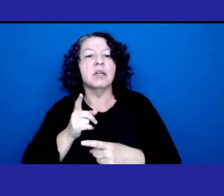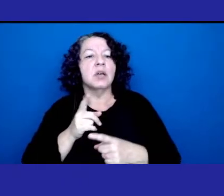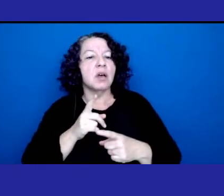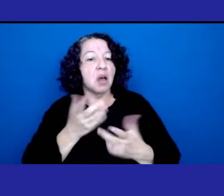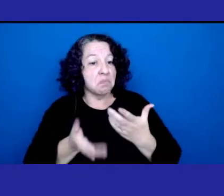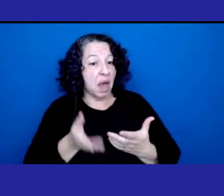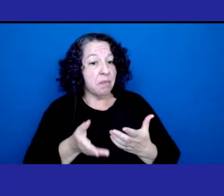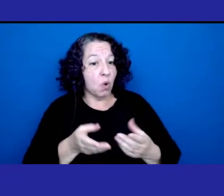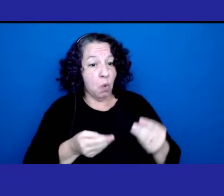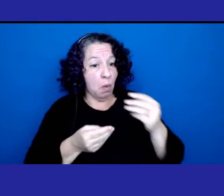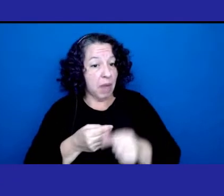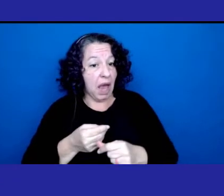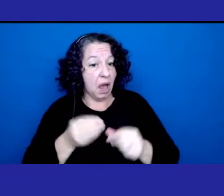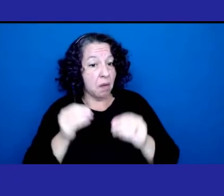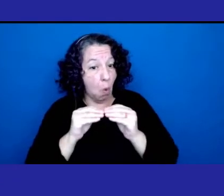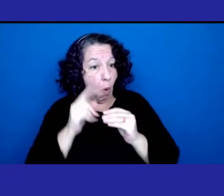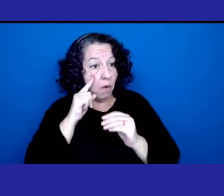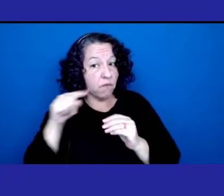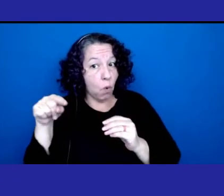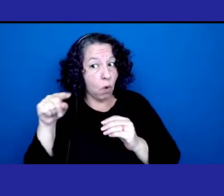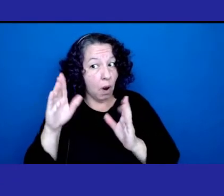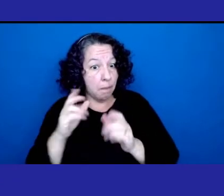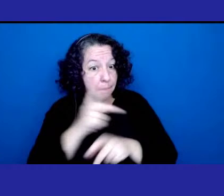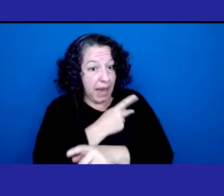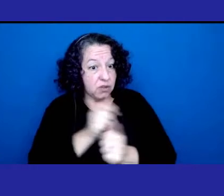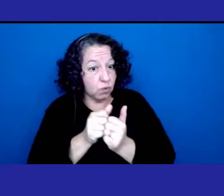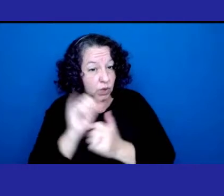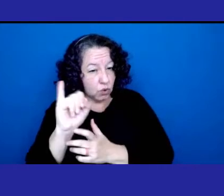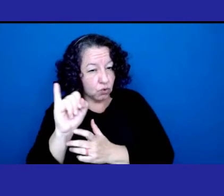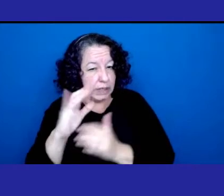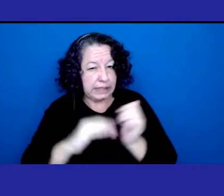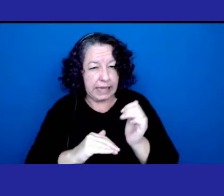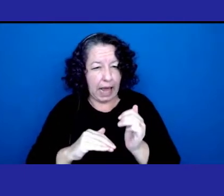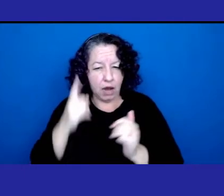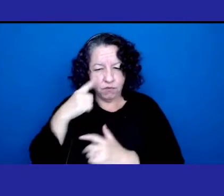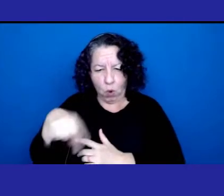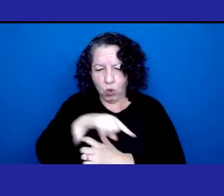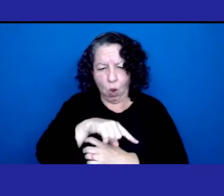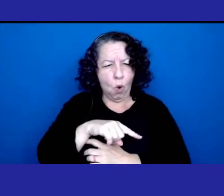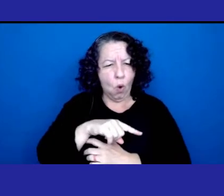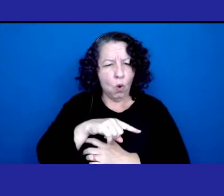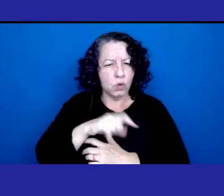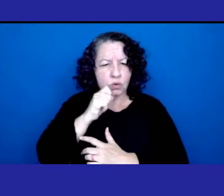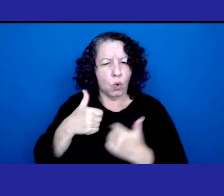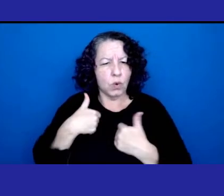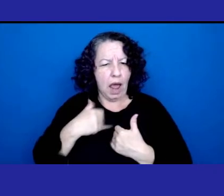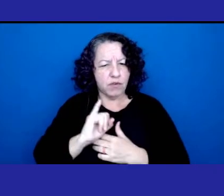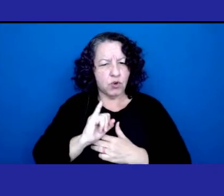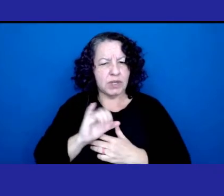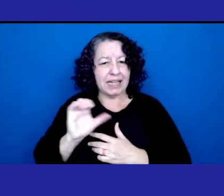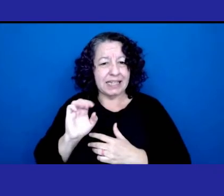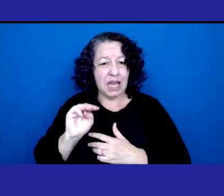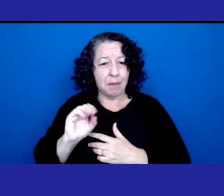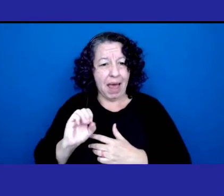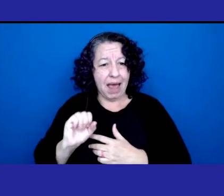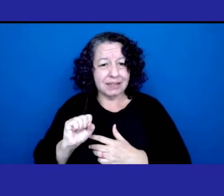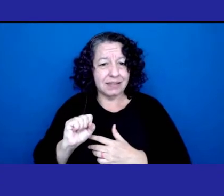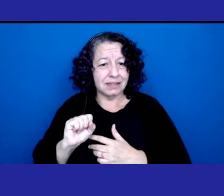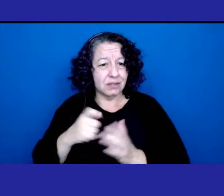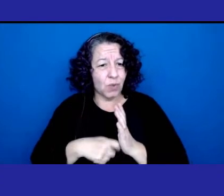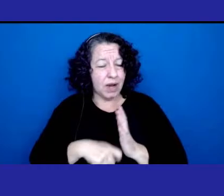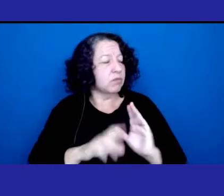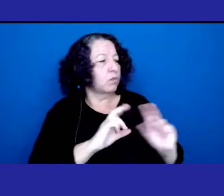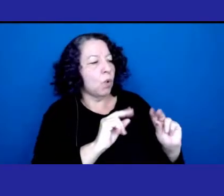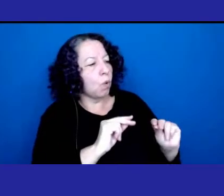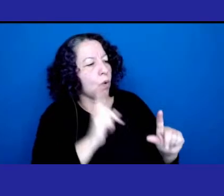them than we would for the uninsured at the CMS rate? No, for the uninsured patient, we pay